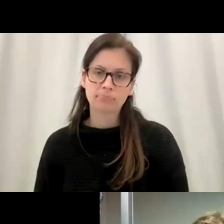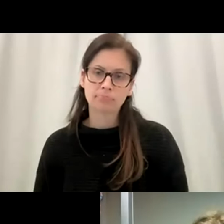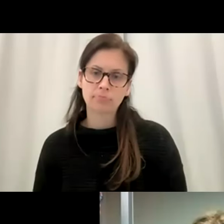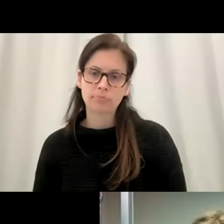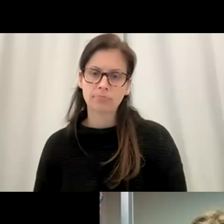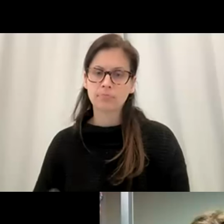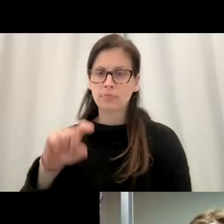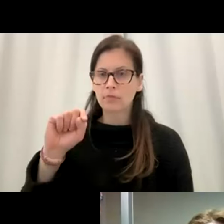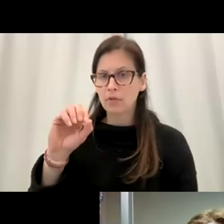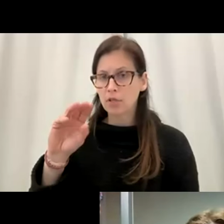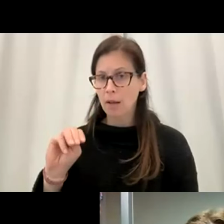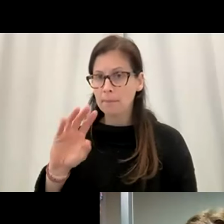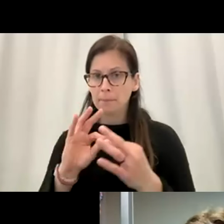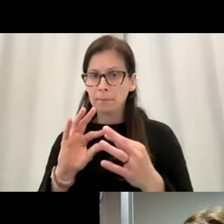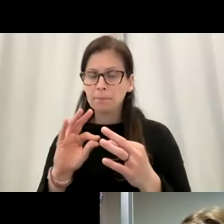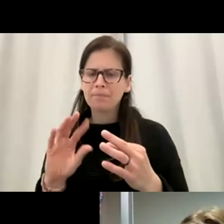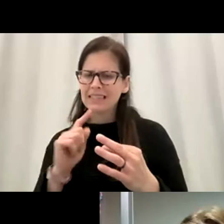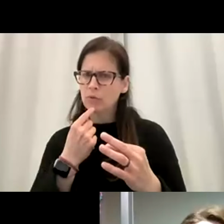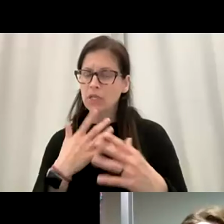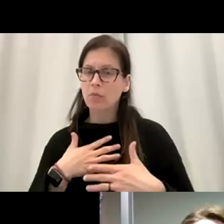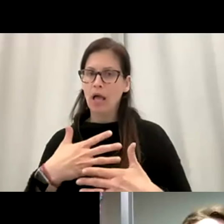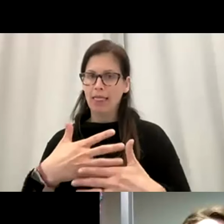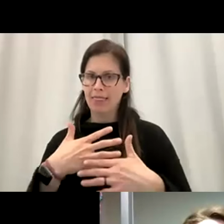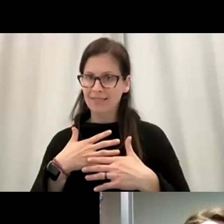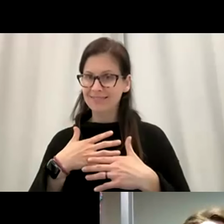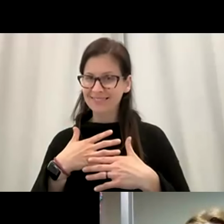Yeah, and I would add, seriously, take a deep breath.